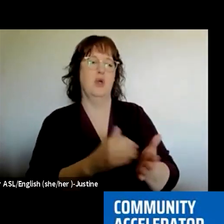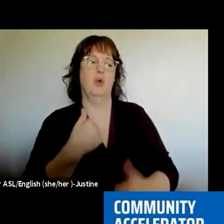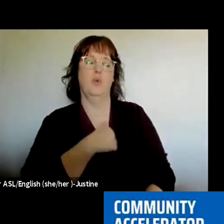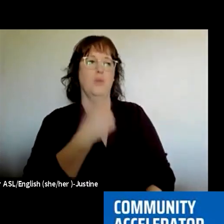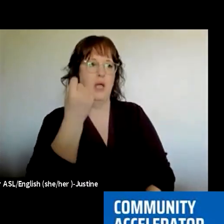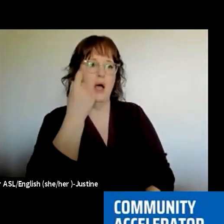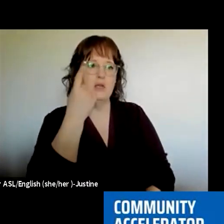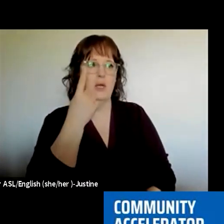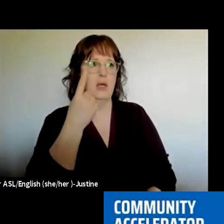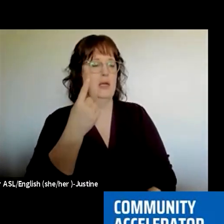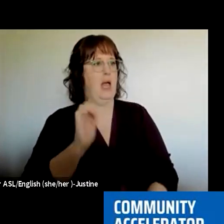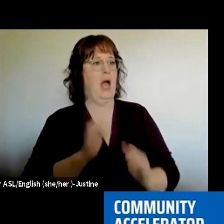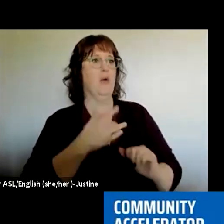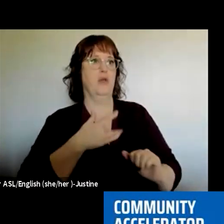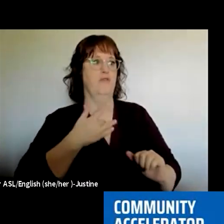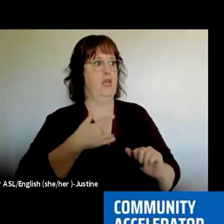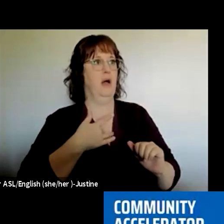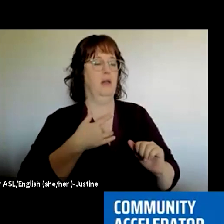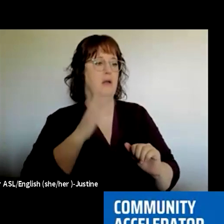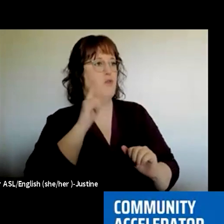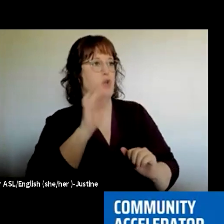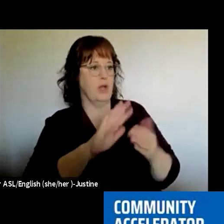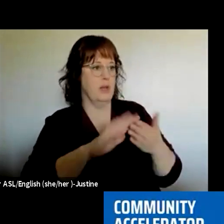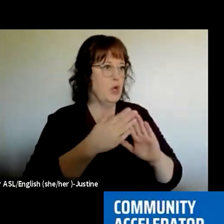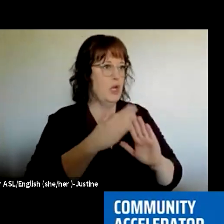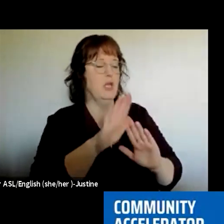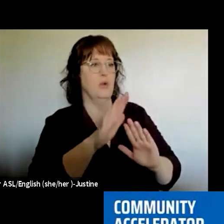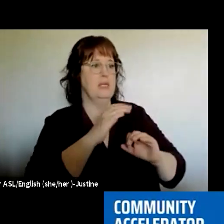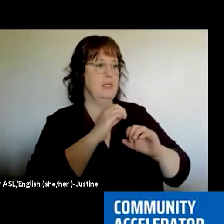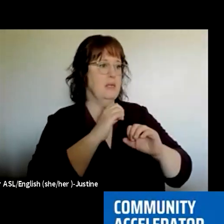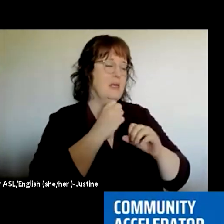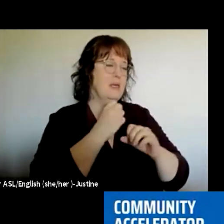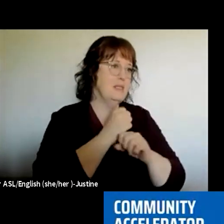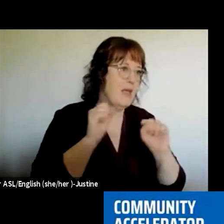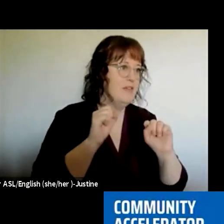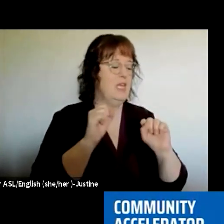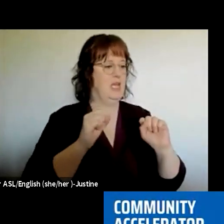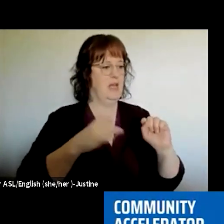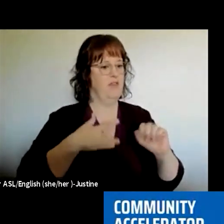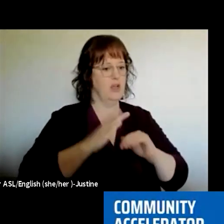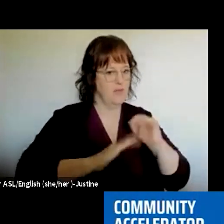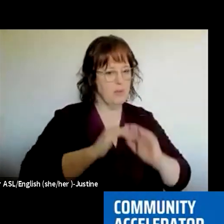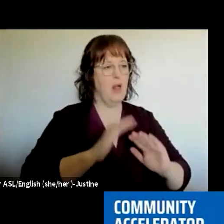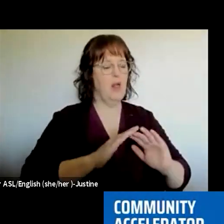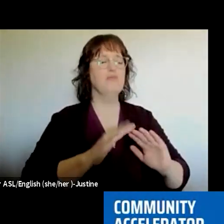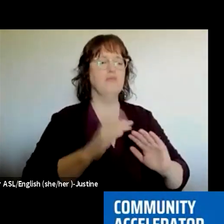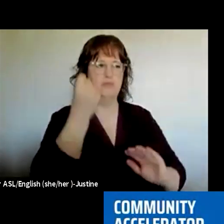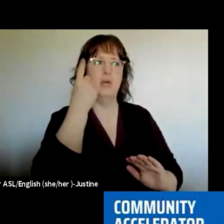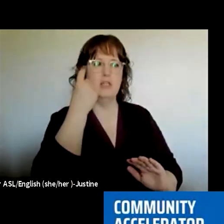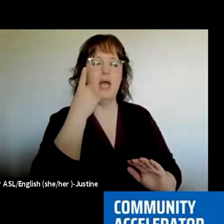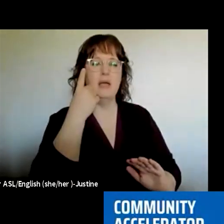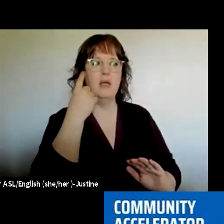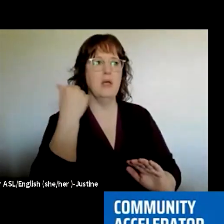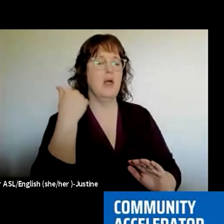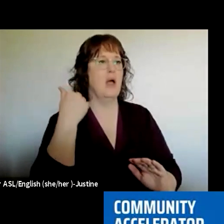and well-being of your communities is front of mind for everybody right now. So I encourage all applicants to review the